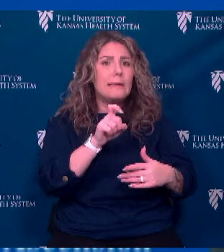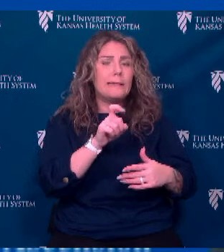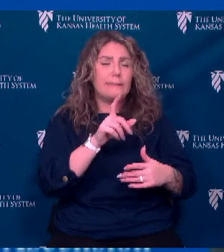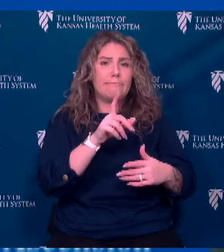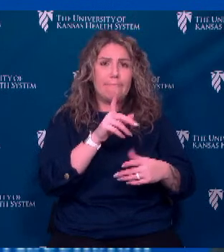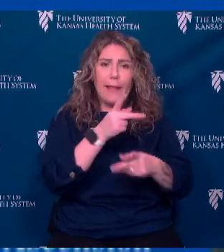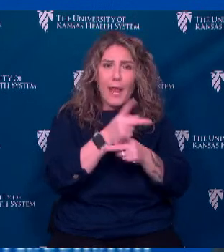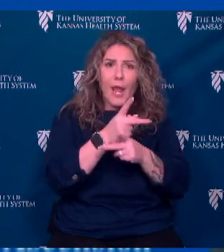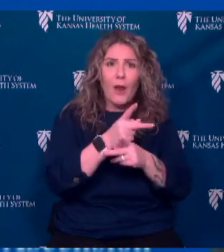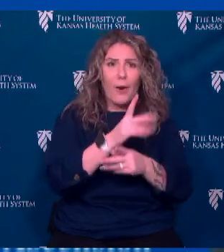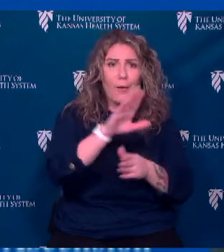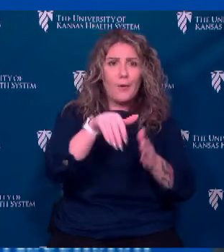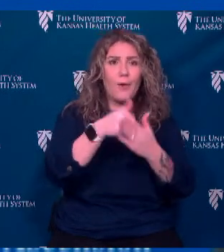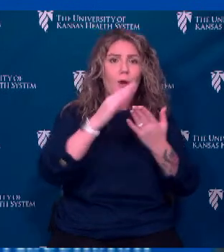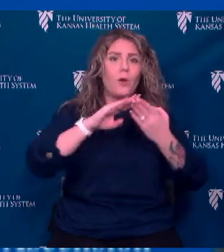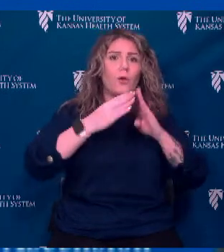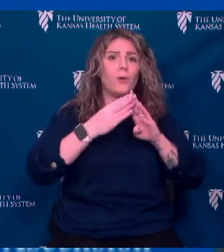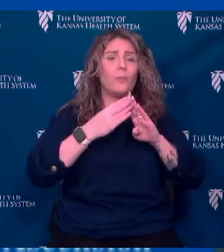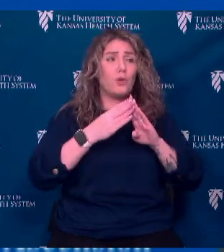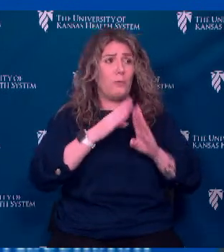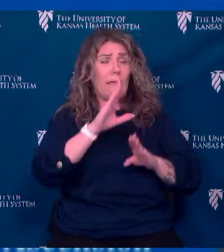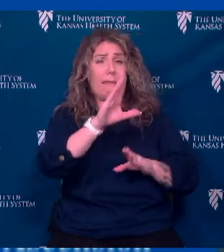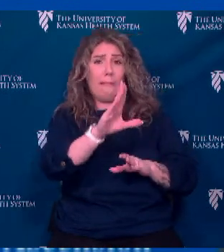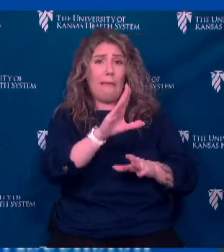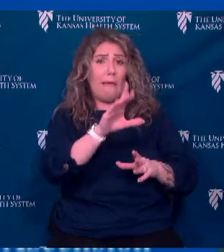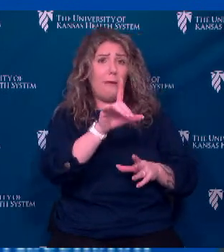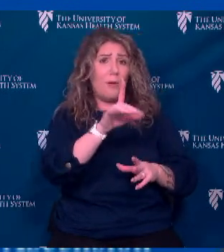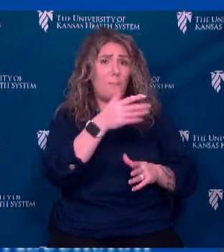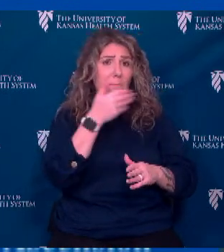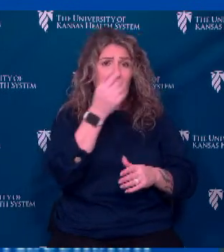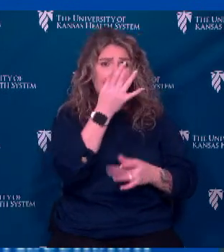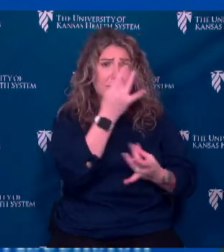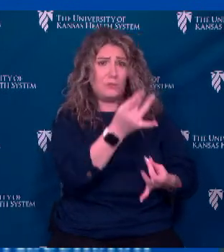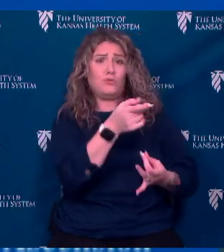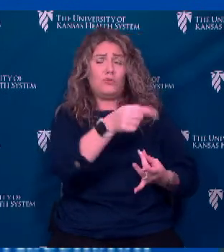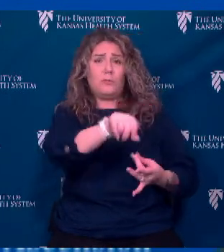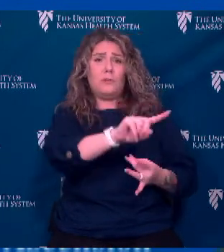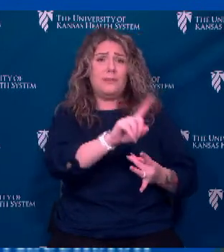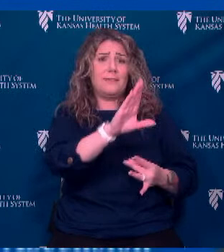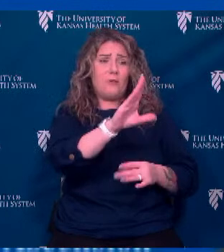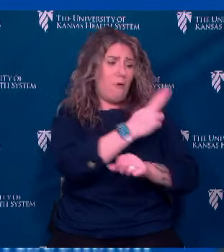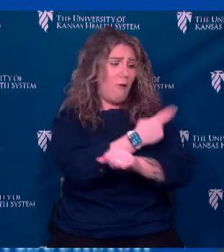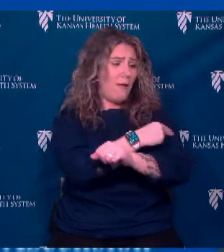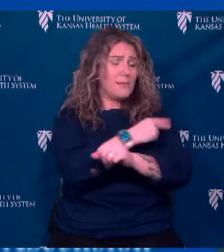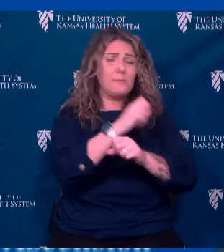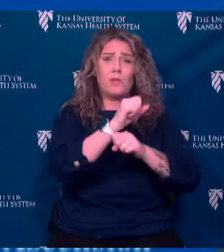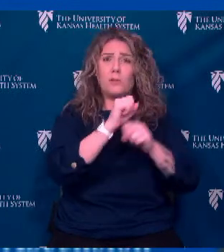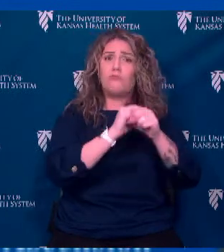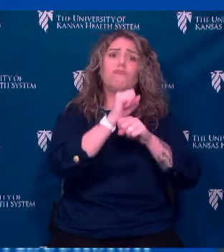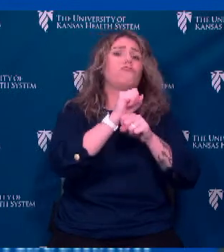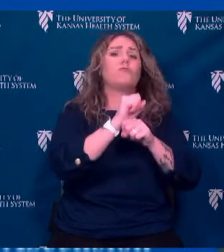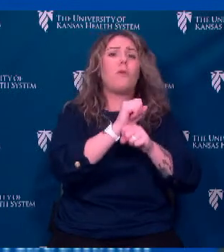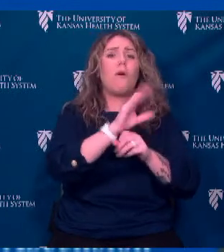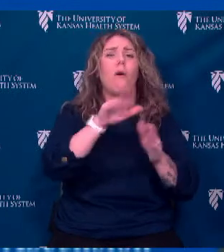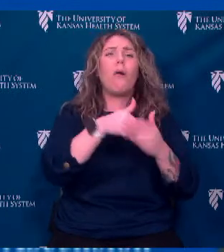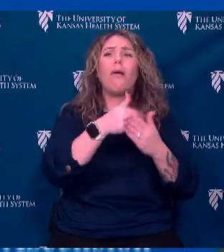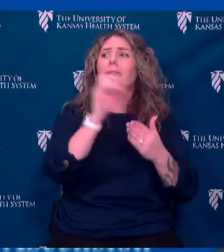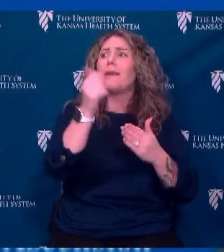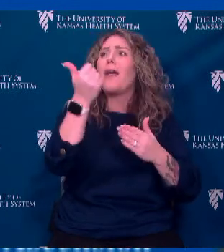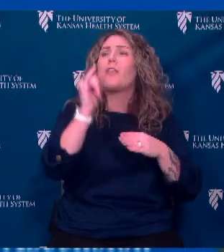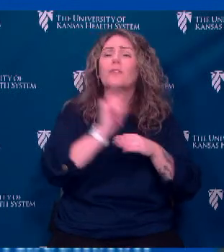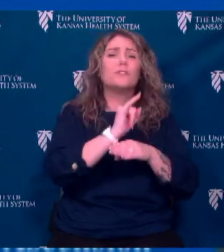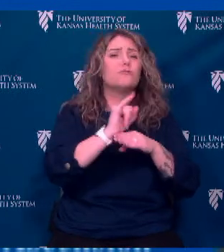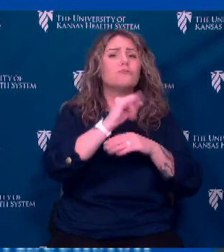every community has a vested interest in making sure its hospital, as its infrastructure, just like all the other infrastructures,